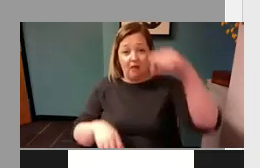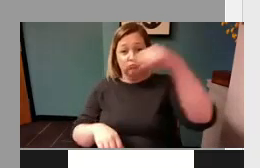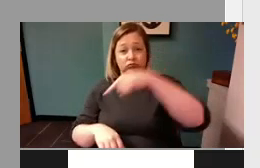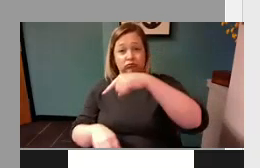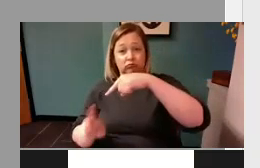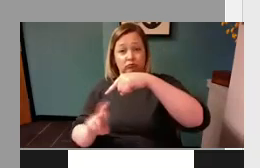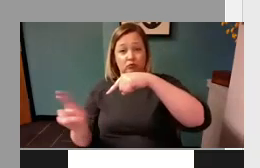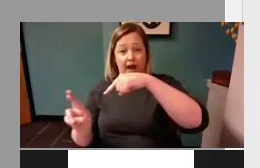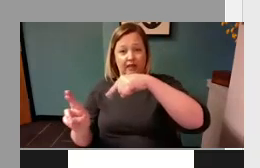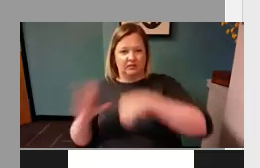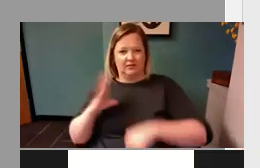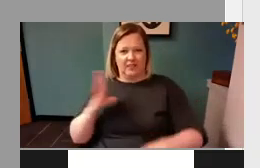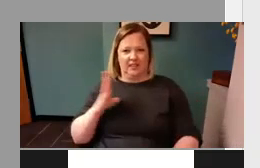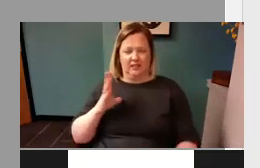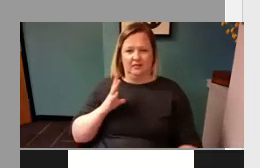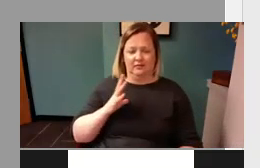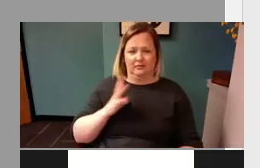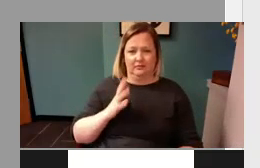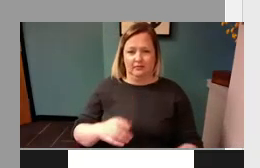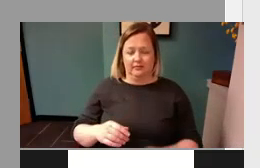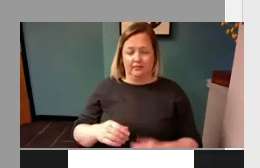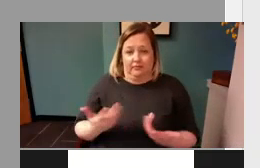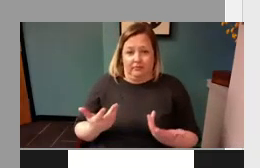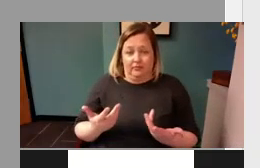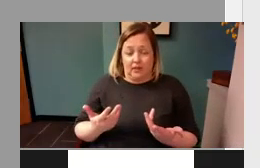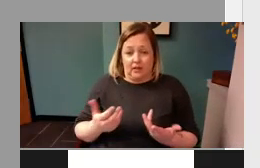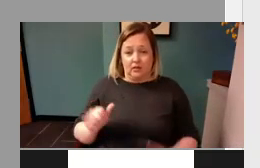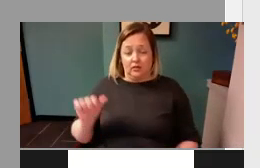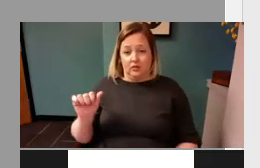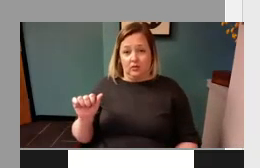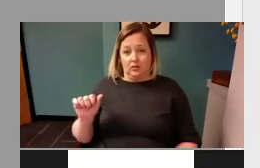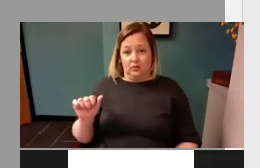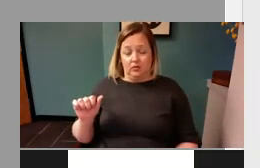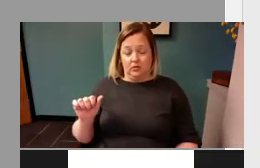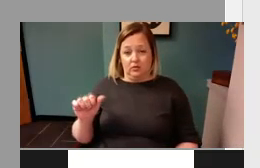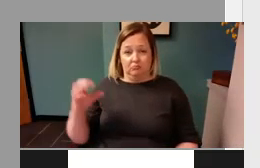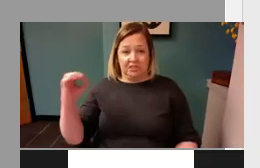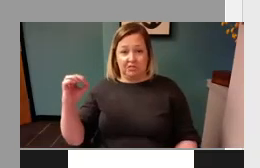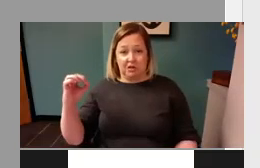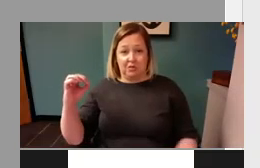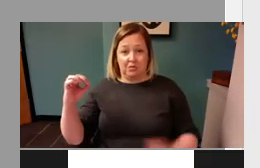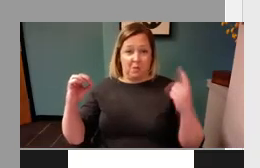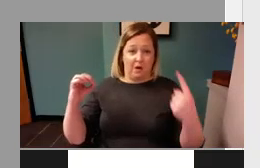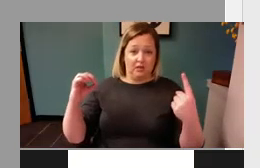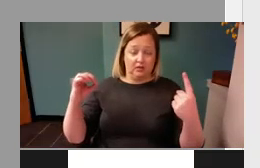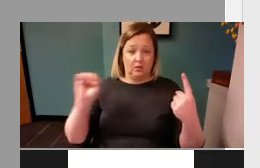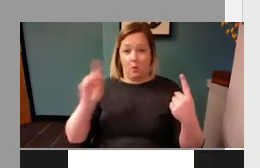would be the 0 part of your subtree and A would be the 1 part of your subtree. You can go either way. This is just one